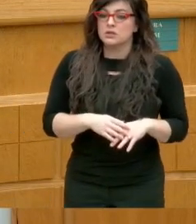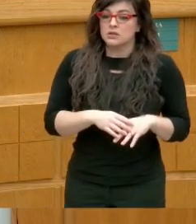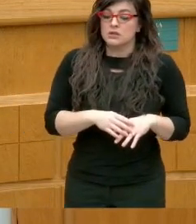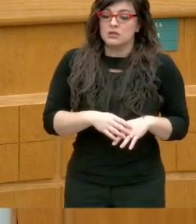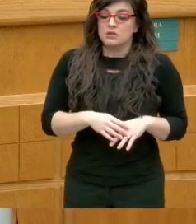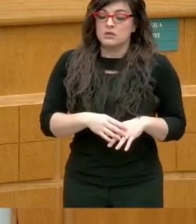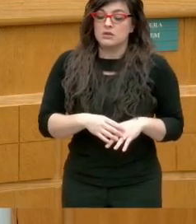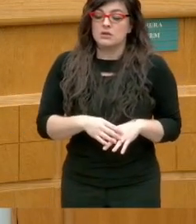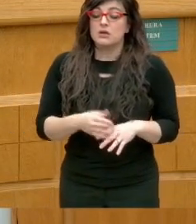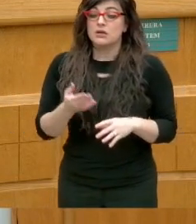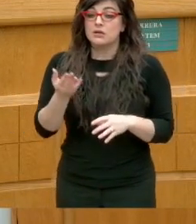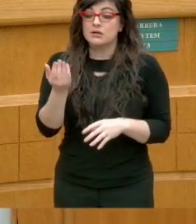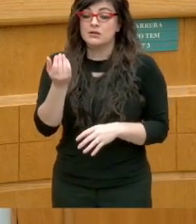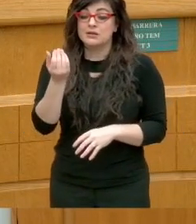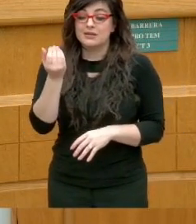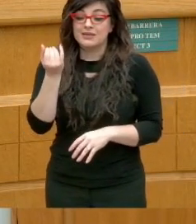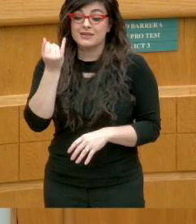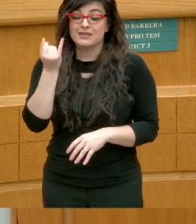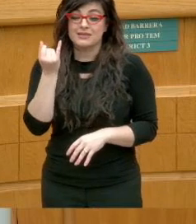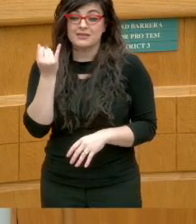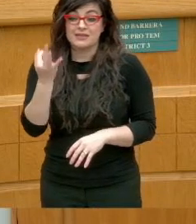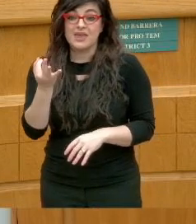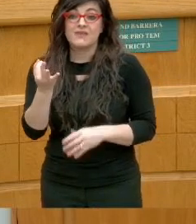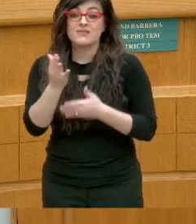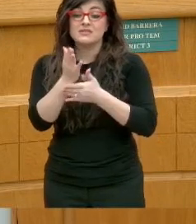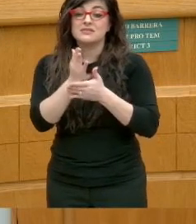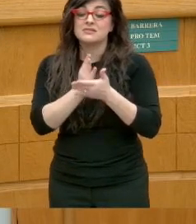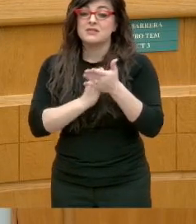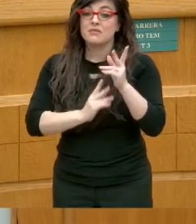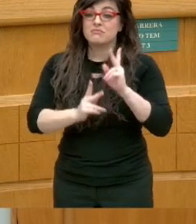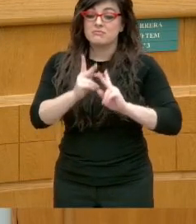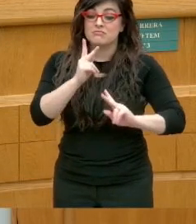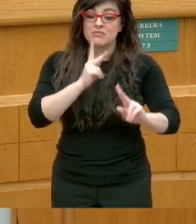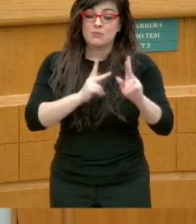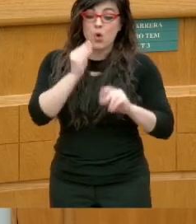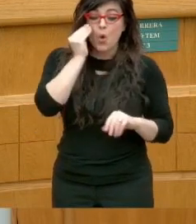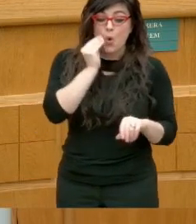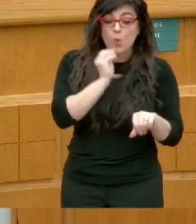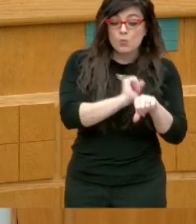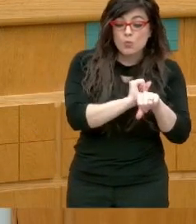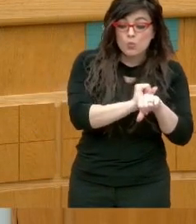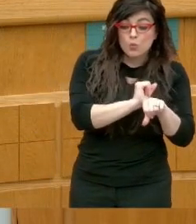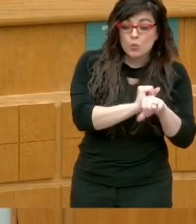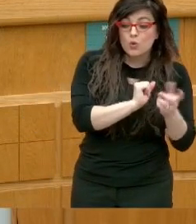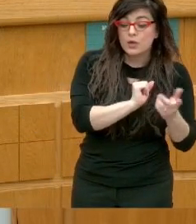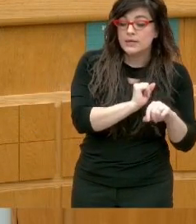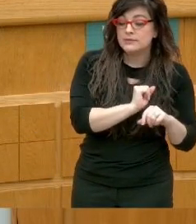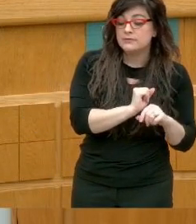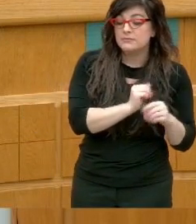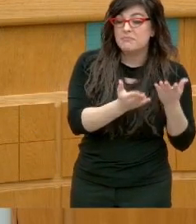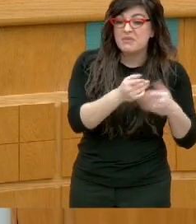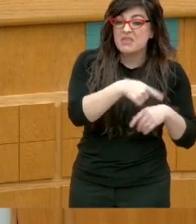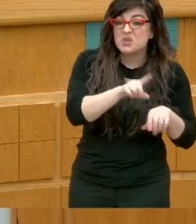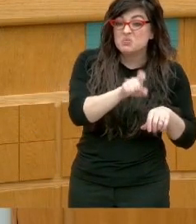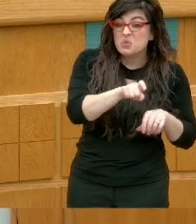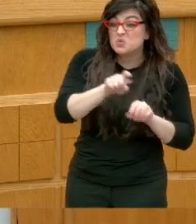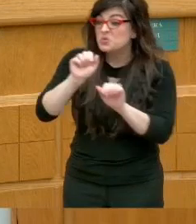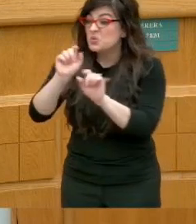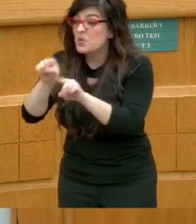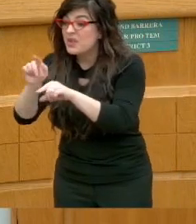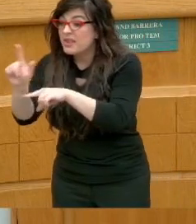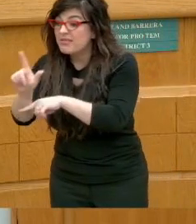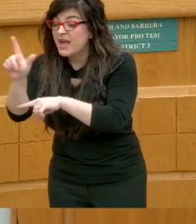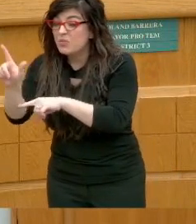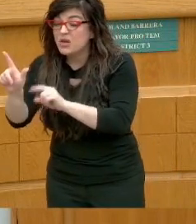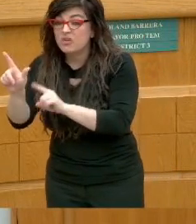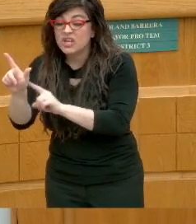who may be at home on administrative leave because their operation is closed, like a library, or persons that are telecommuting. We're